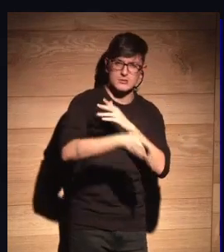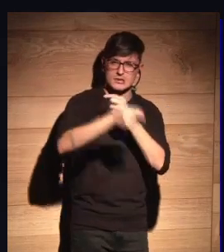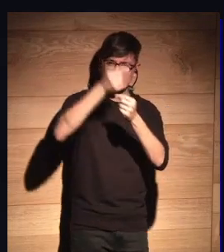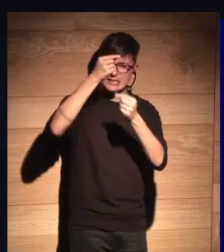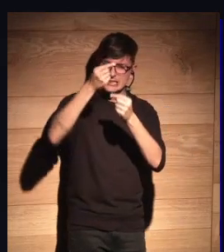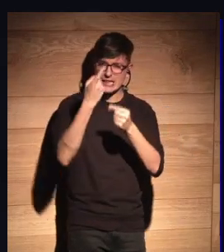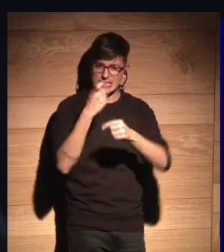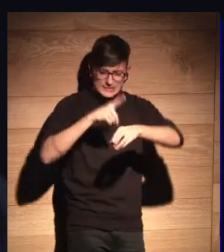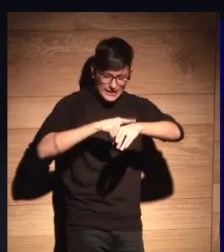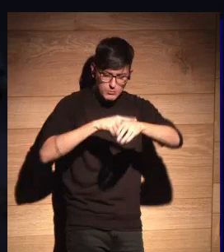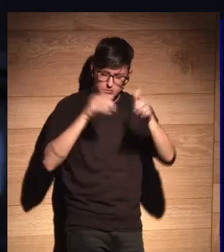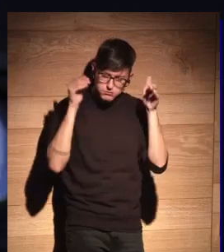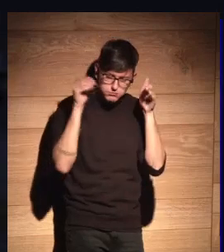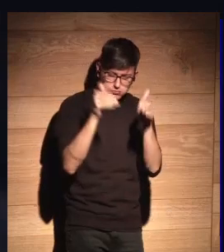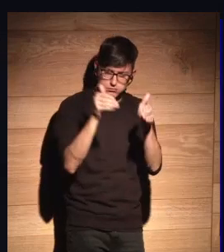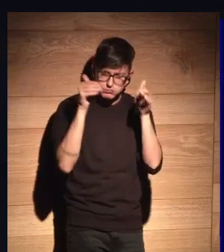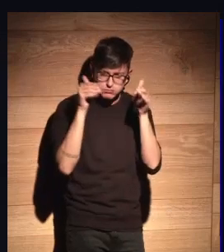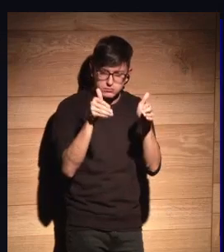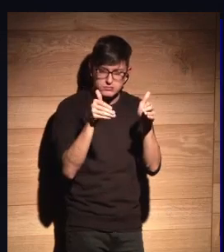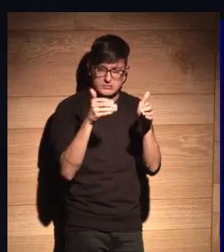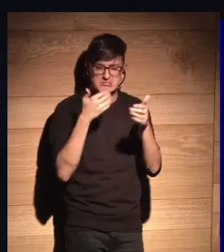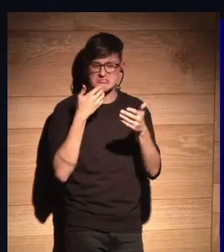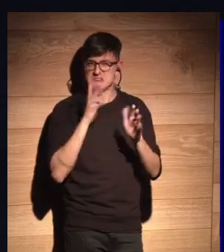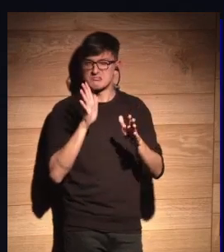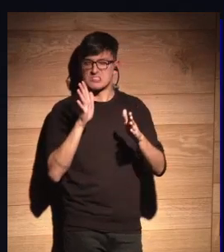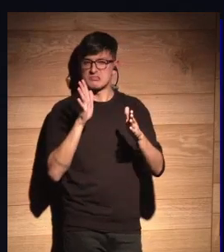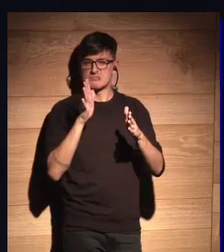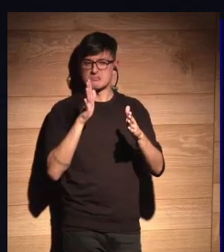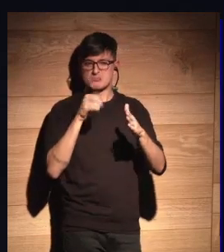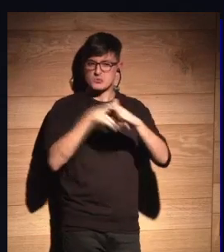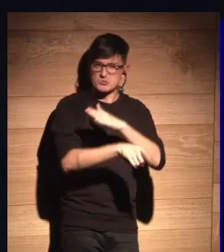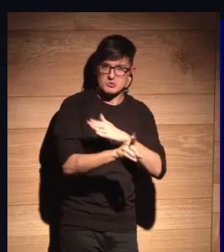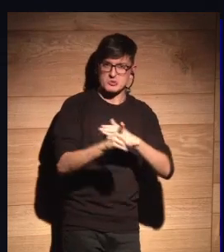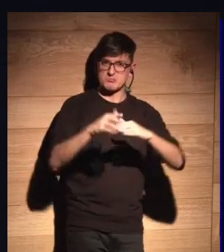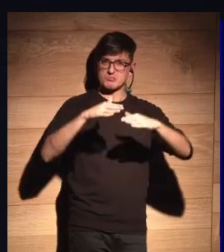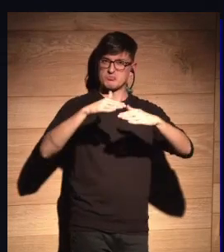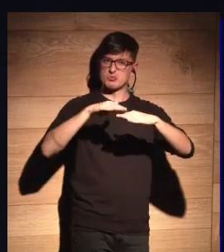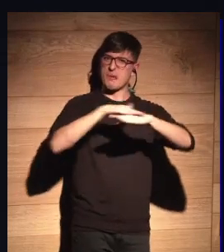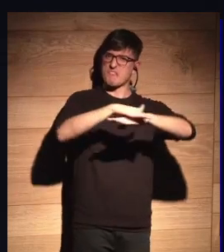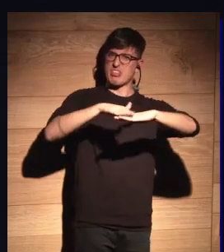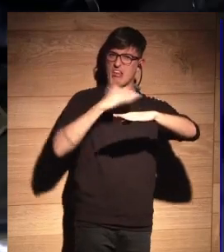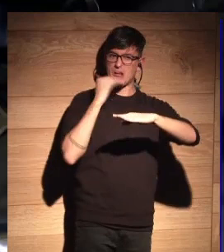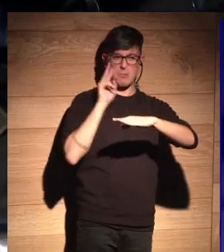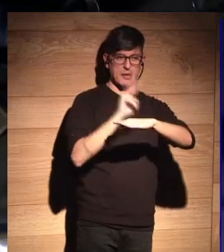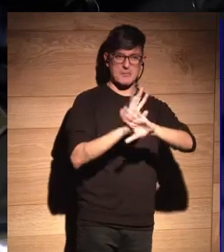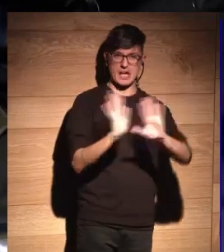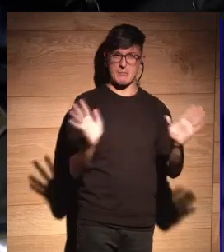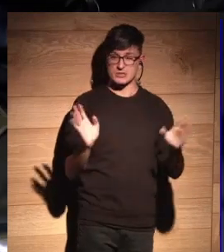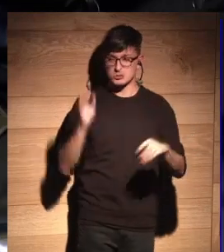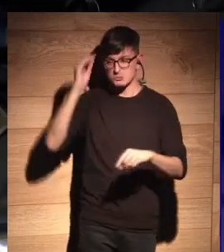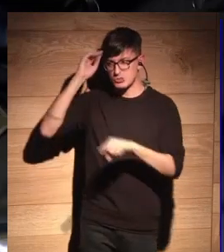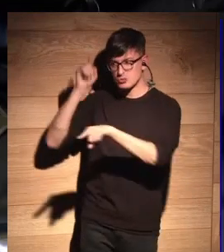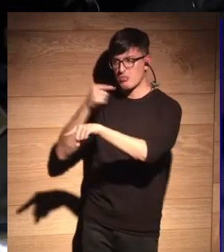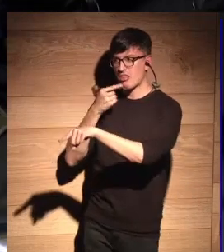because otherwise you're always kind of on the surface. And I think this is a really important sentence. Would you